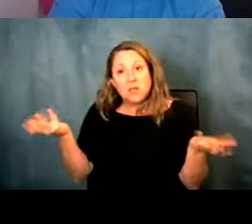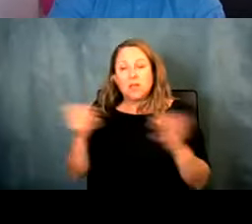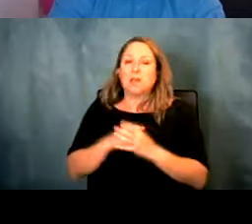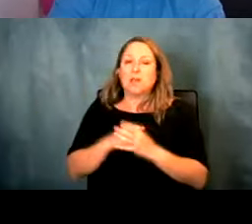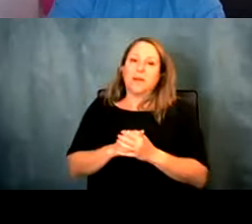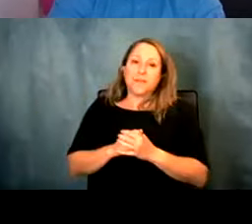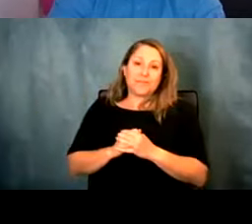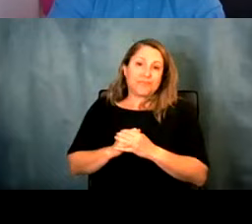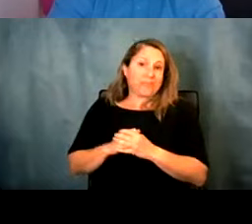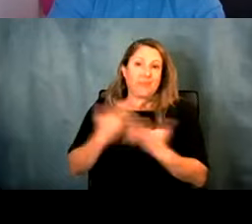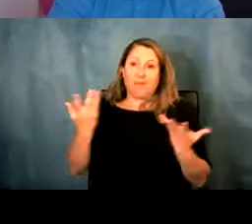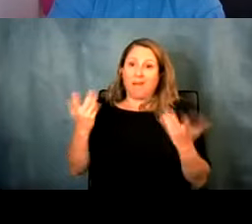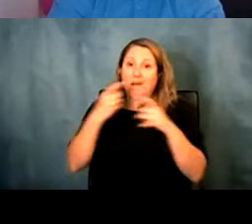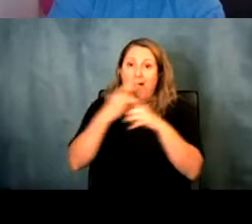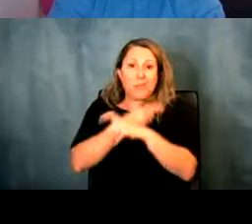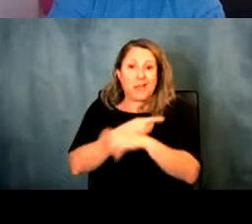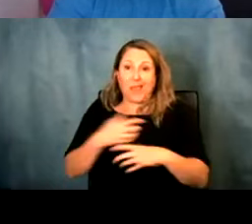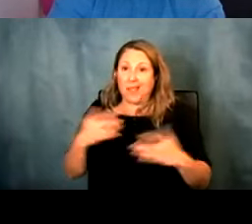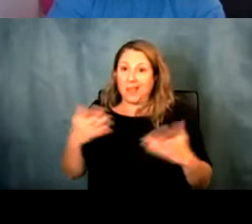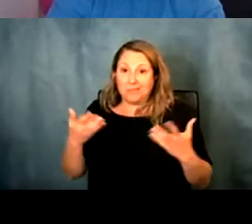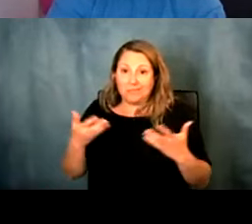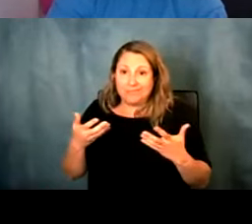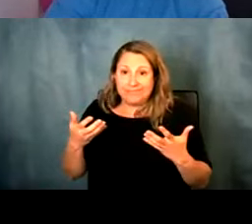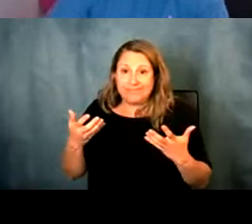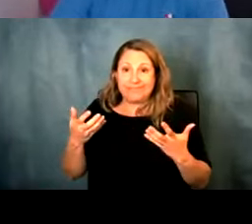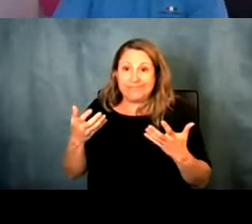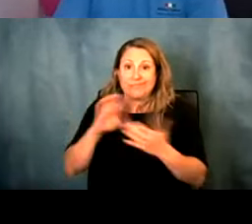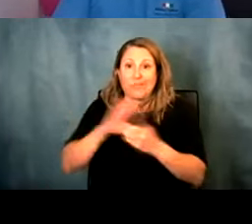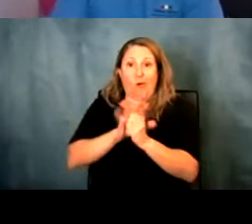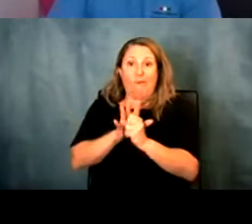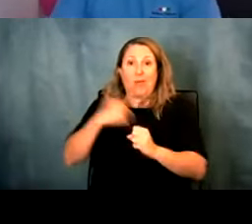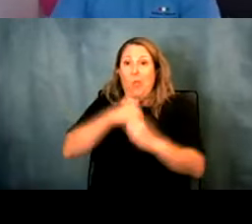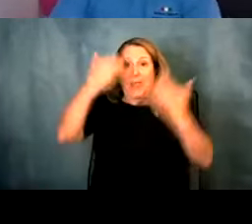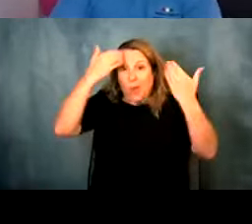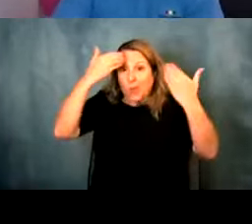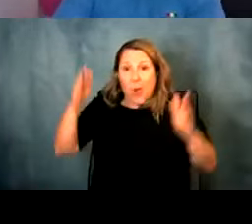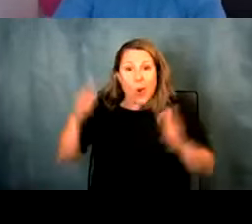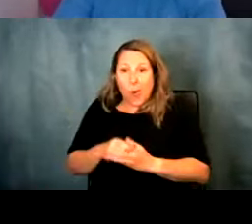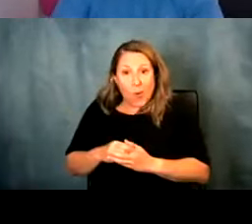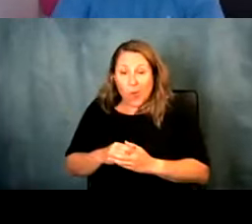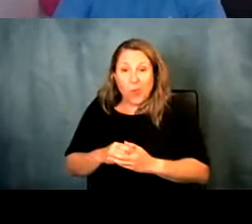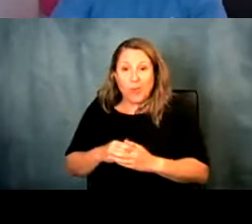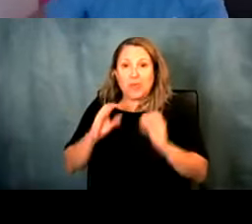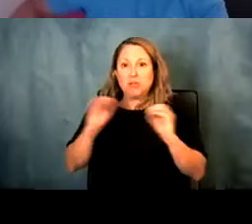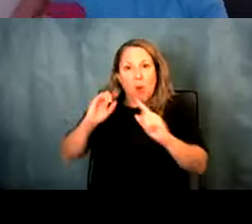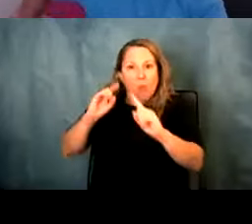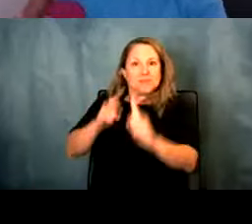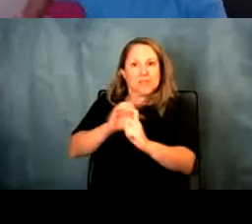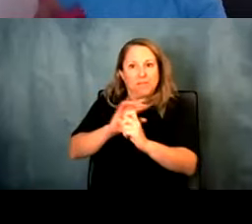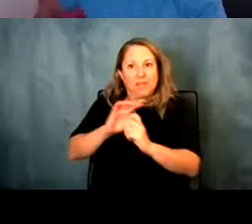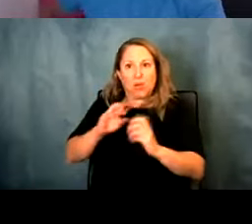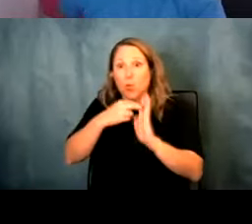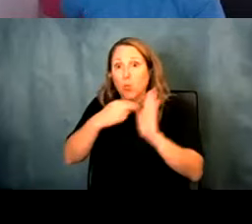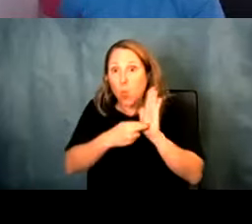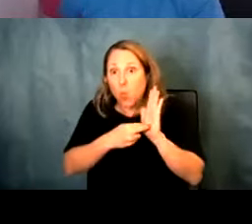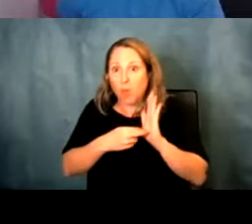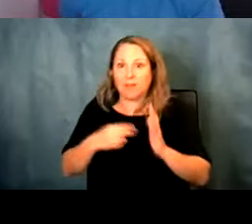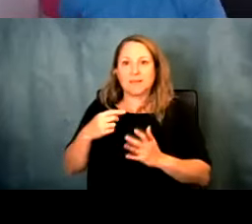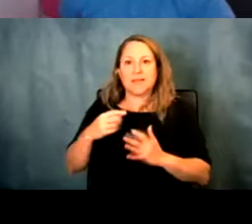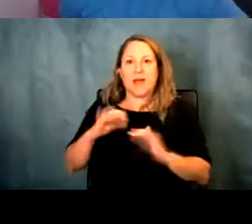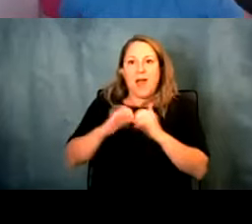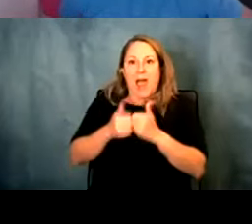is that there's really no limits. There aren't really rules about what a robust immune